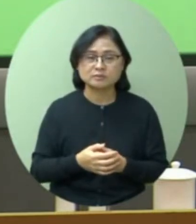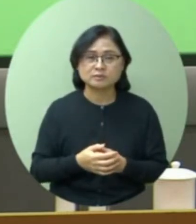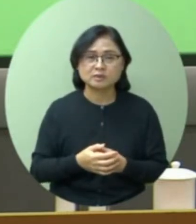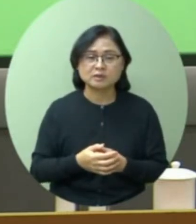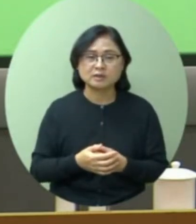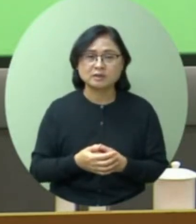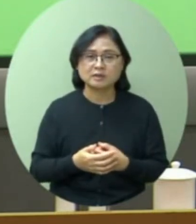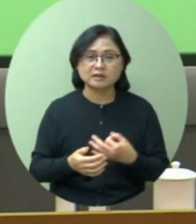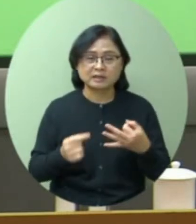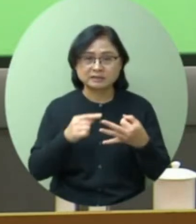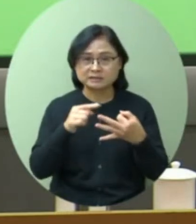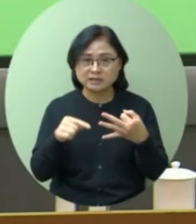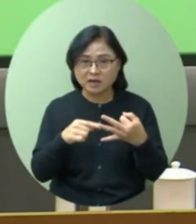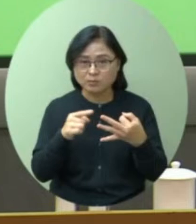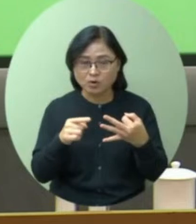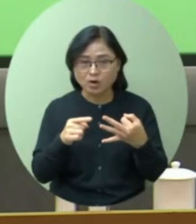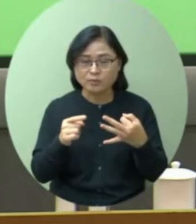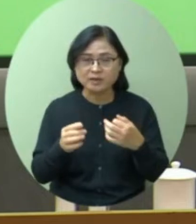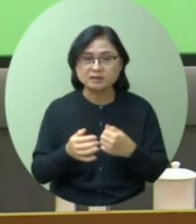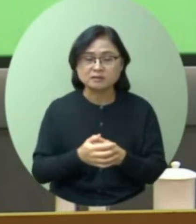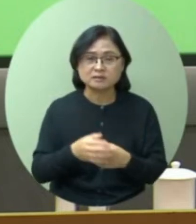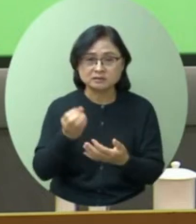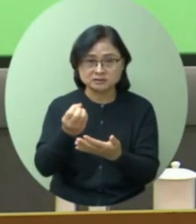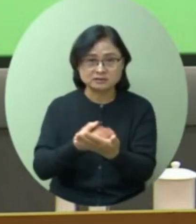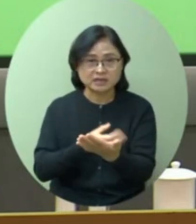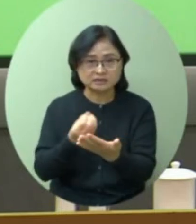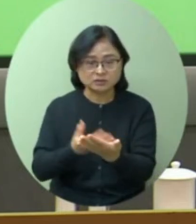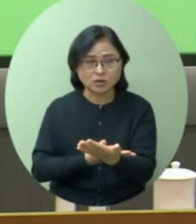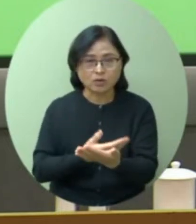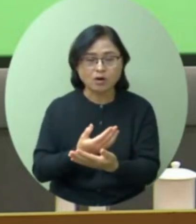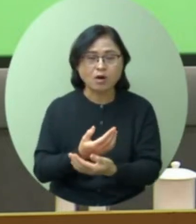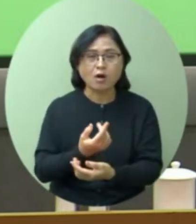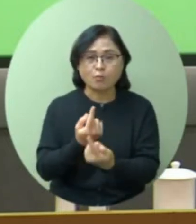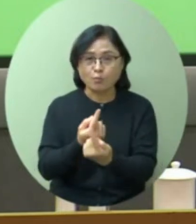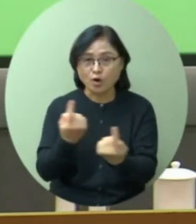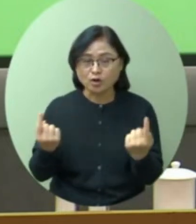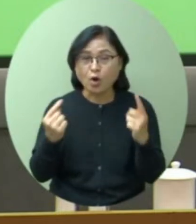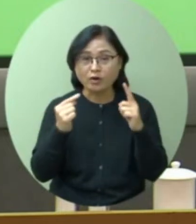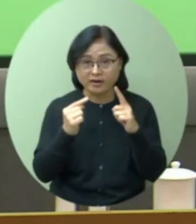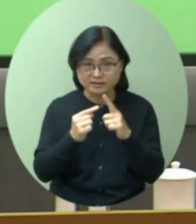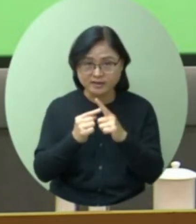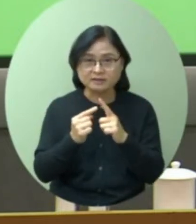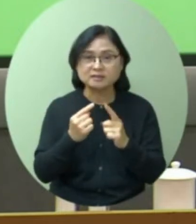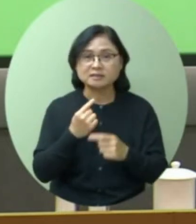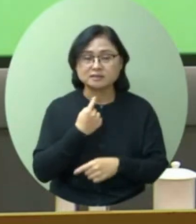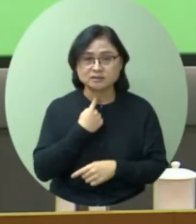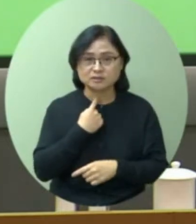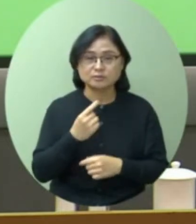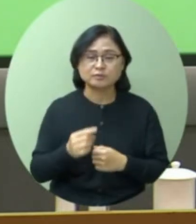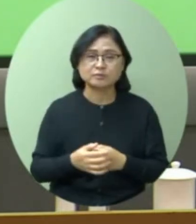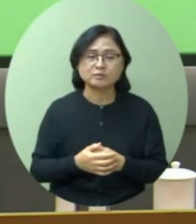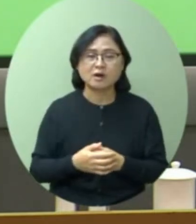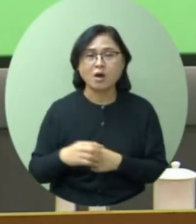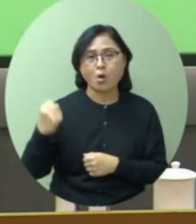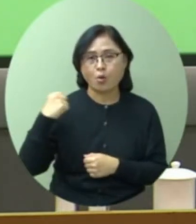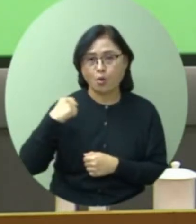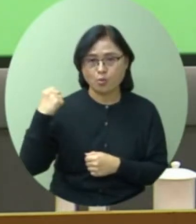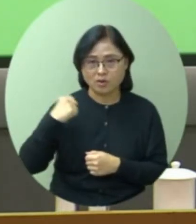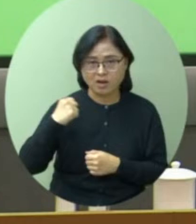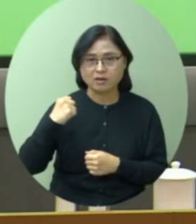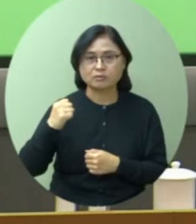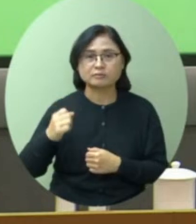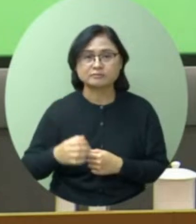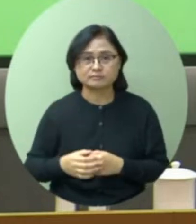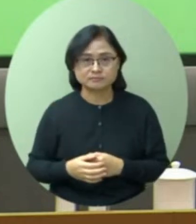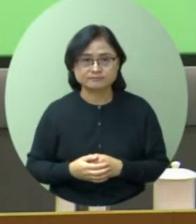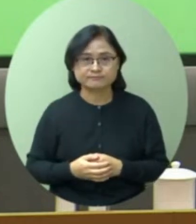themselves so that they can contribute even bigger value to the